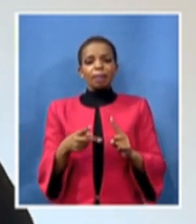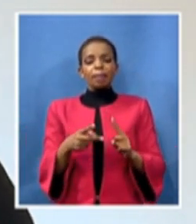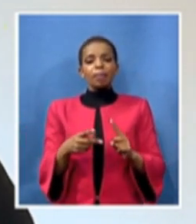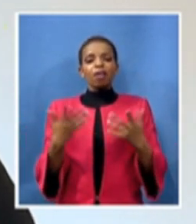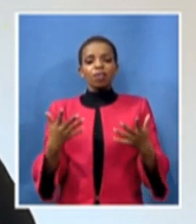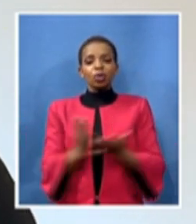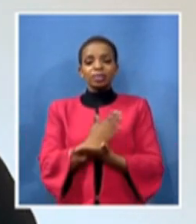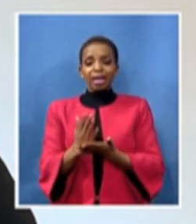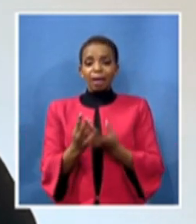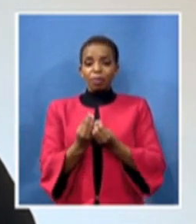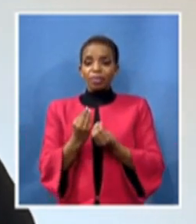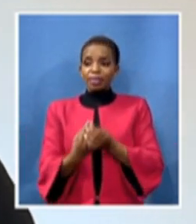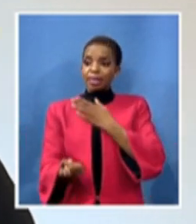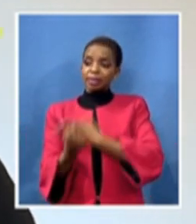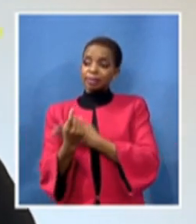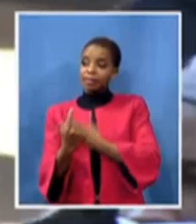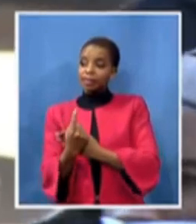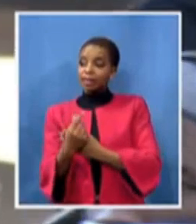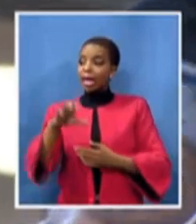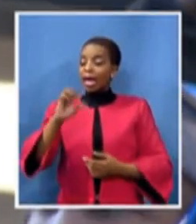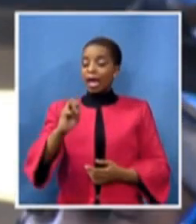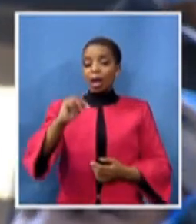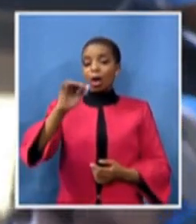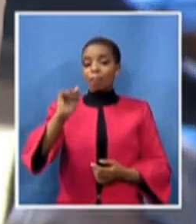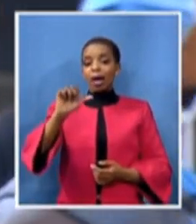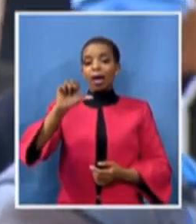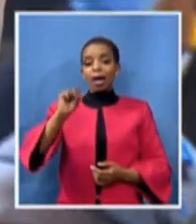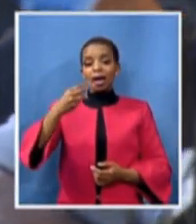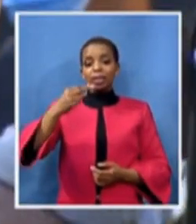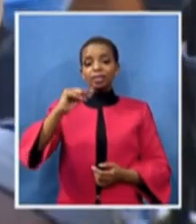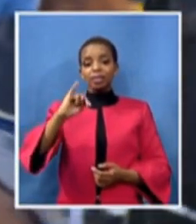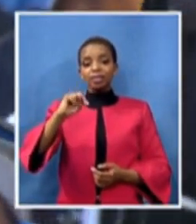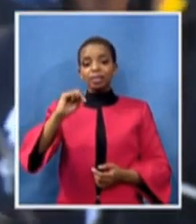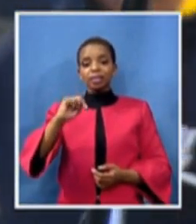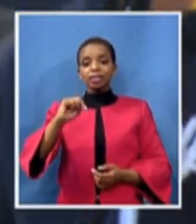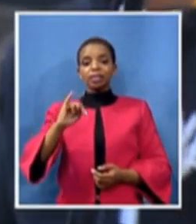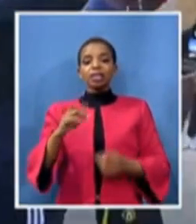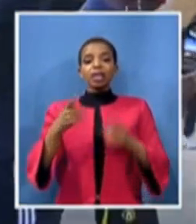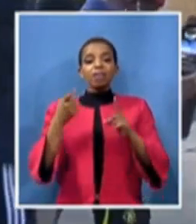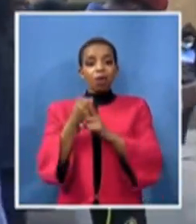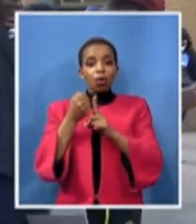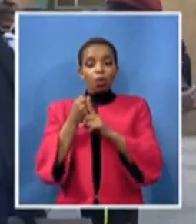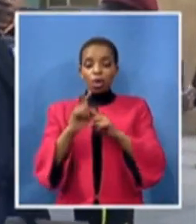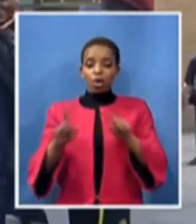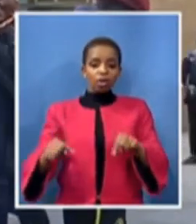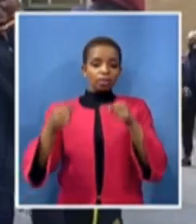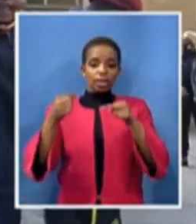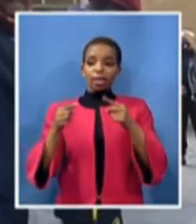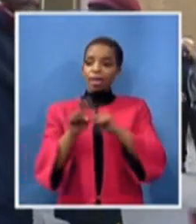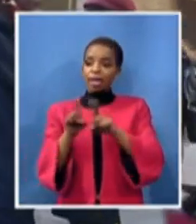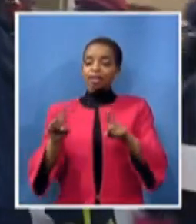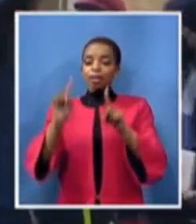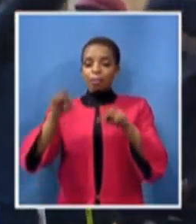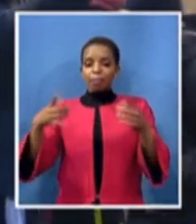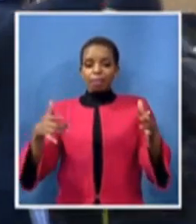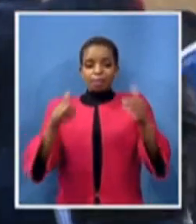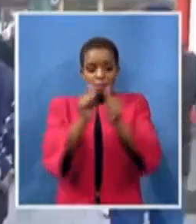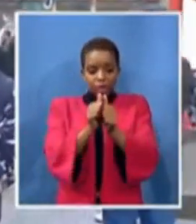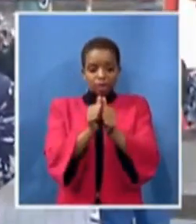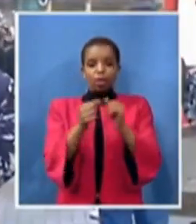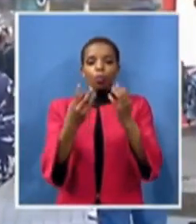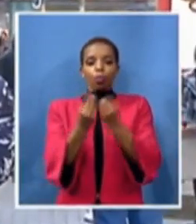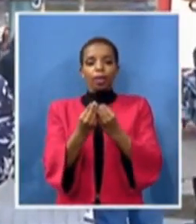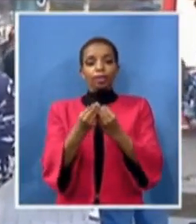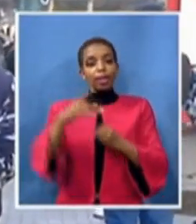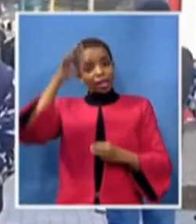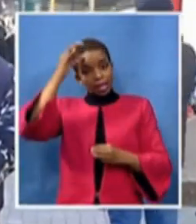against. We must partner with government and take responsibility for our individual actions, as government